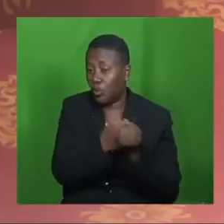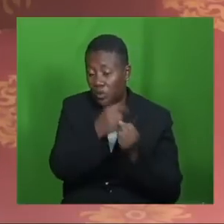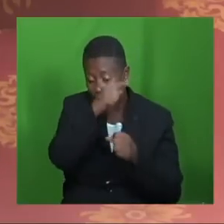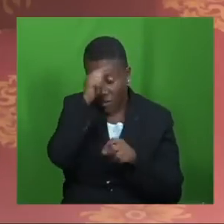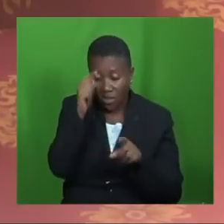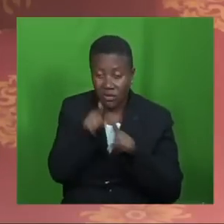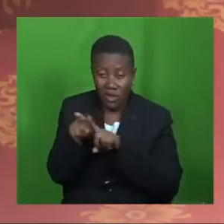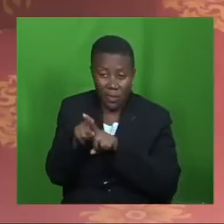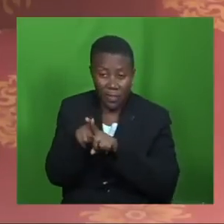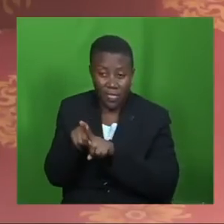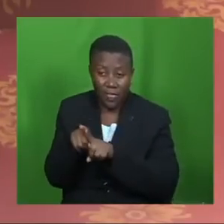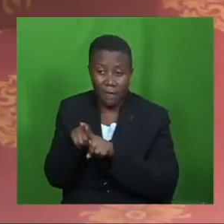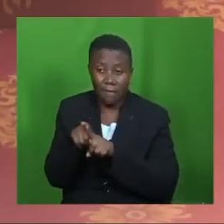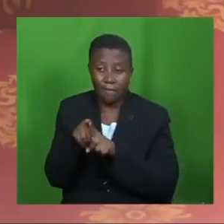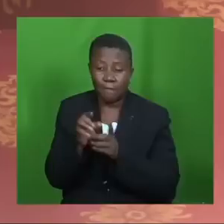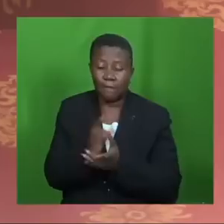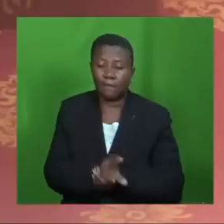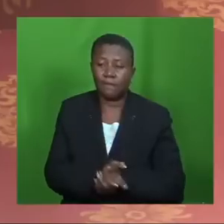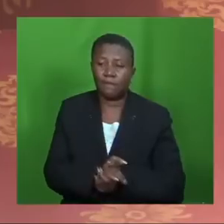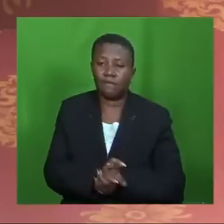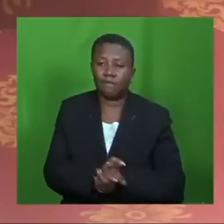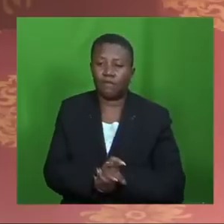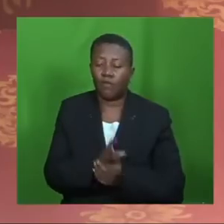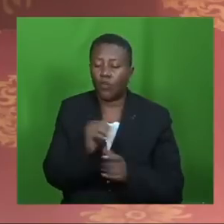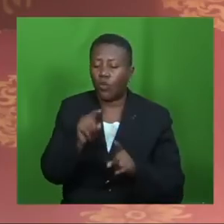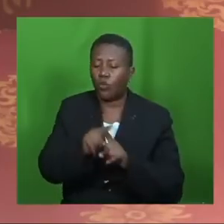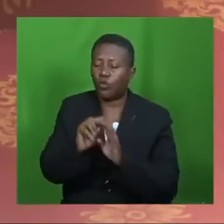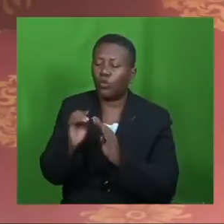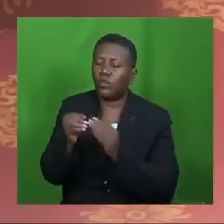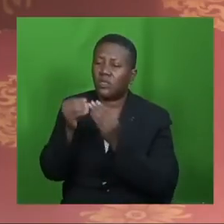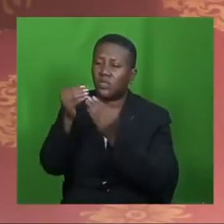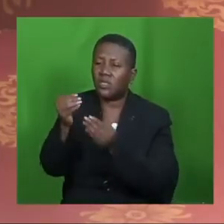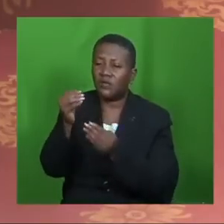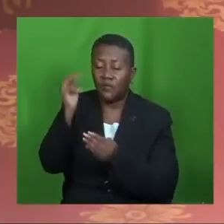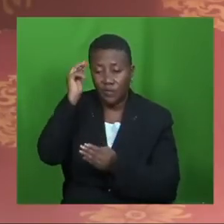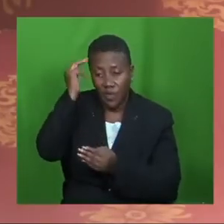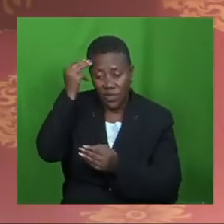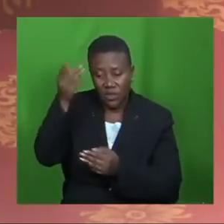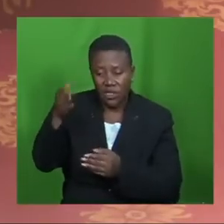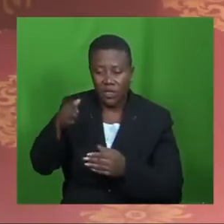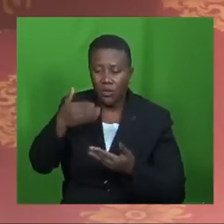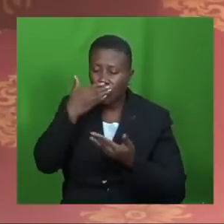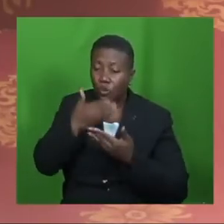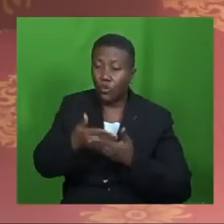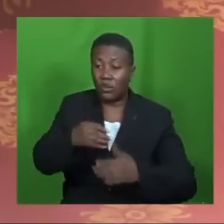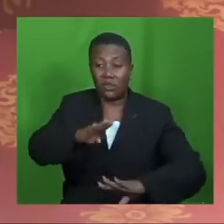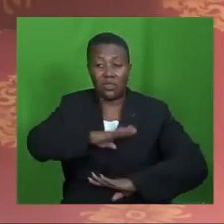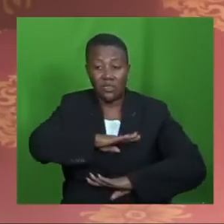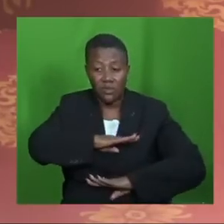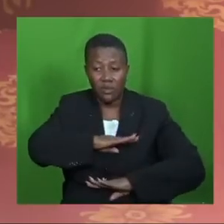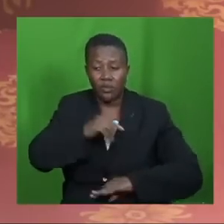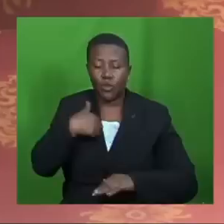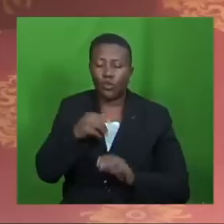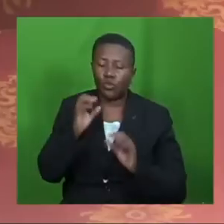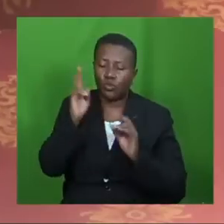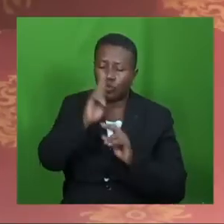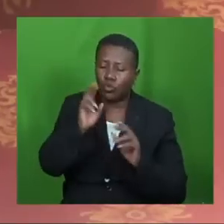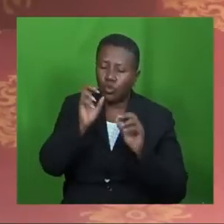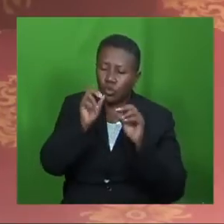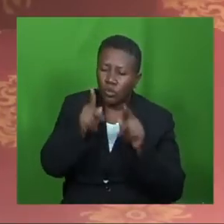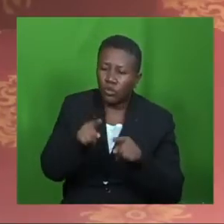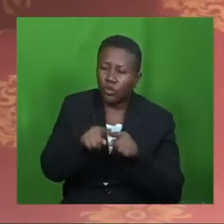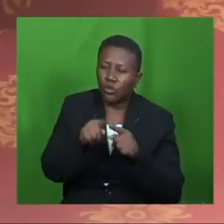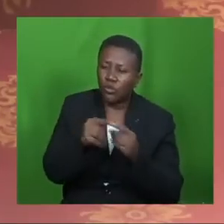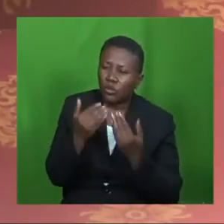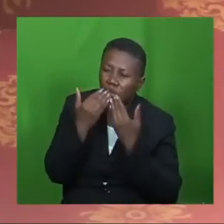of difficult financial challenges, gave the ministry a great satisfaction. Mr. Speaker, let me use this opportunity once again to thank